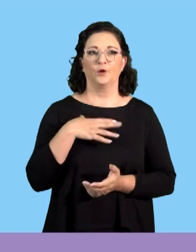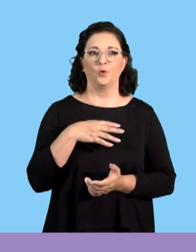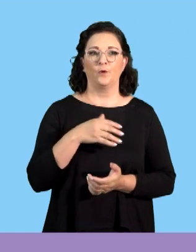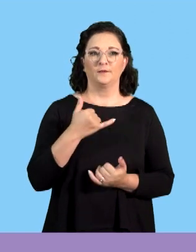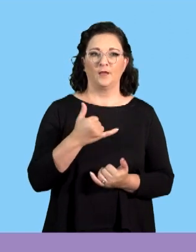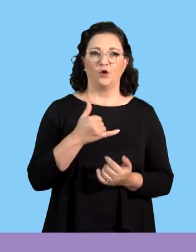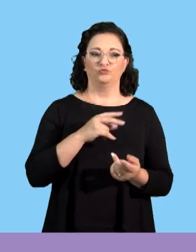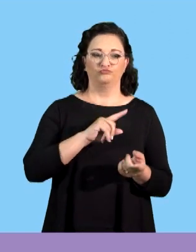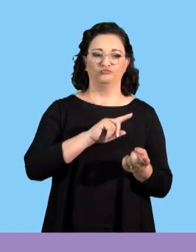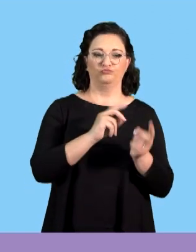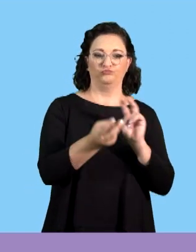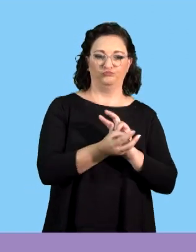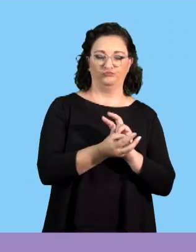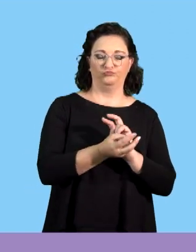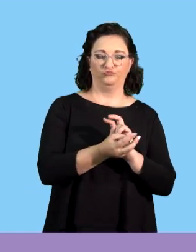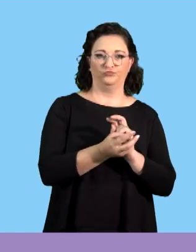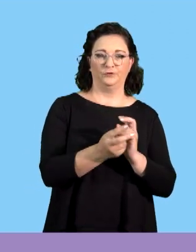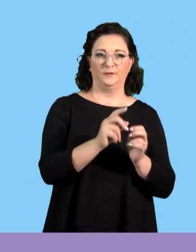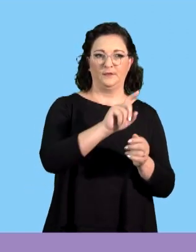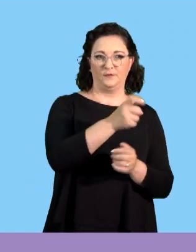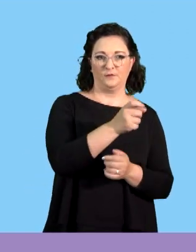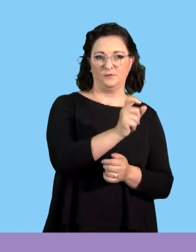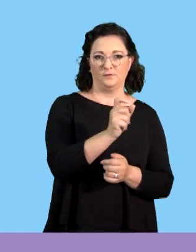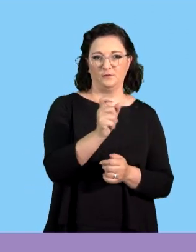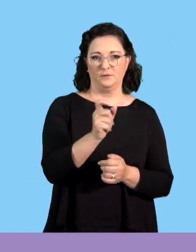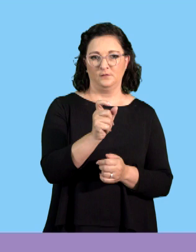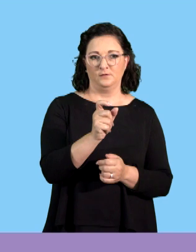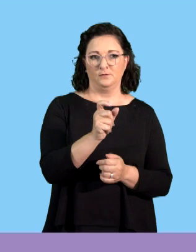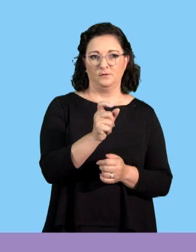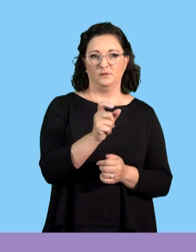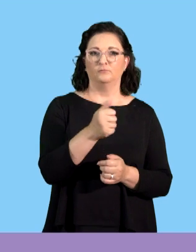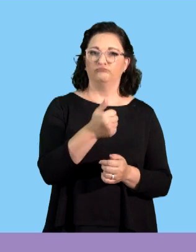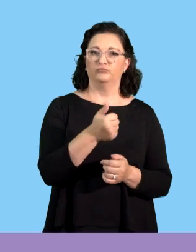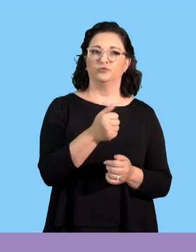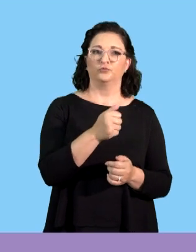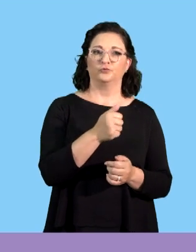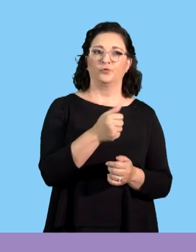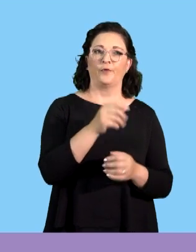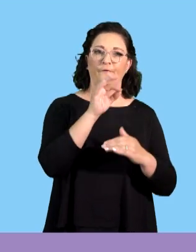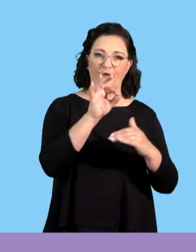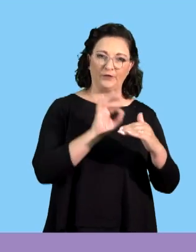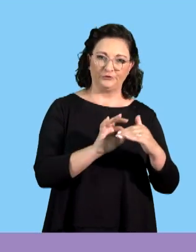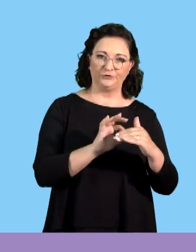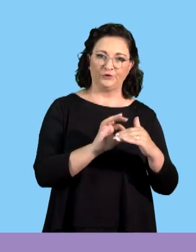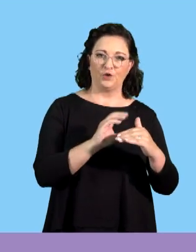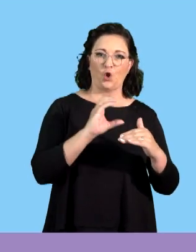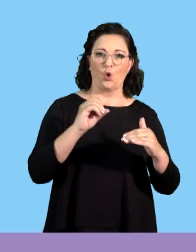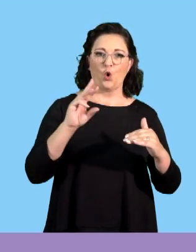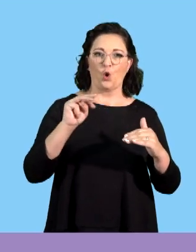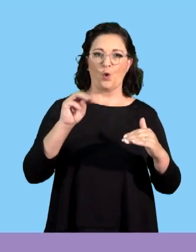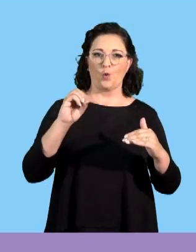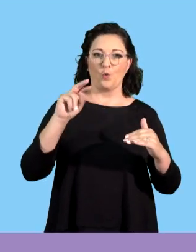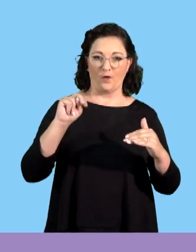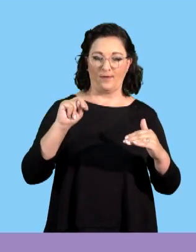the decimal fractions to common fractions, then we multiply. Then don't forget to write the final answer as a